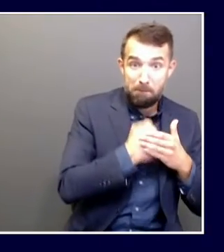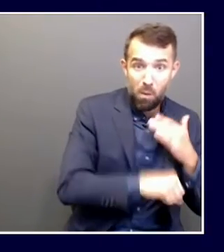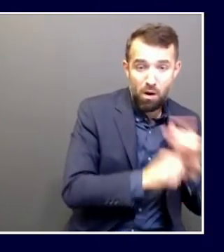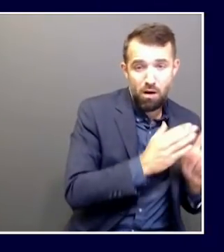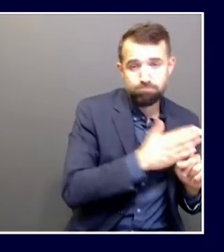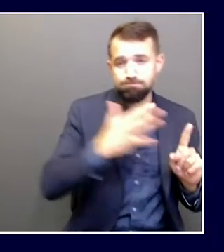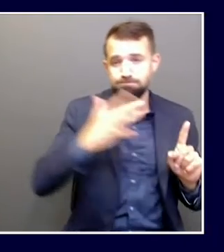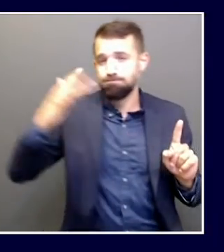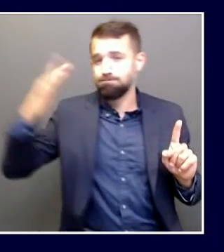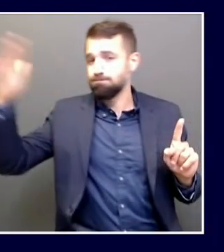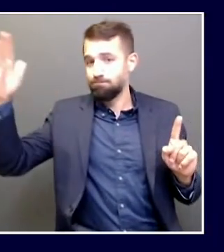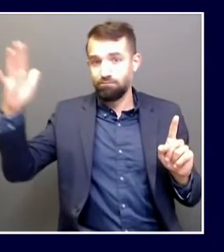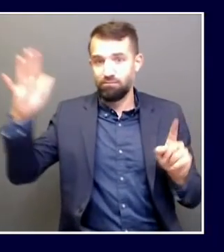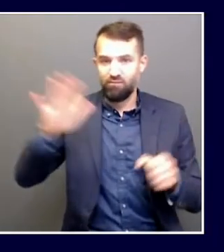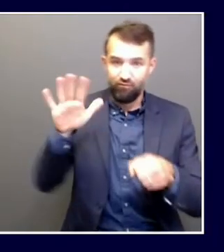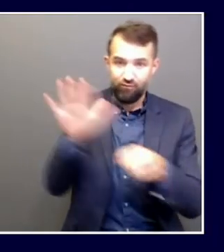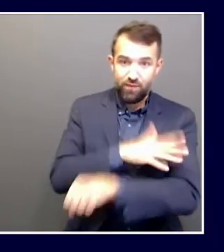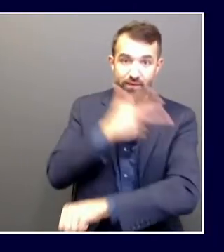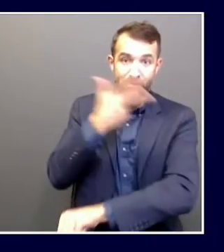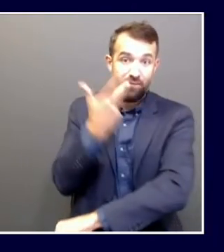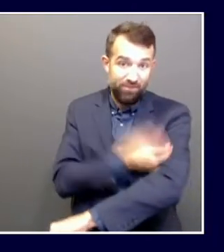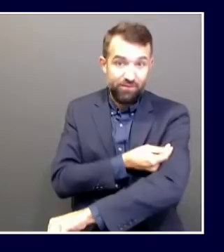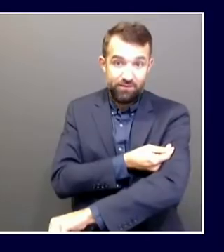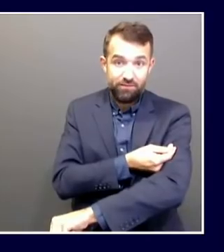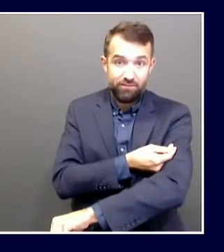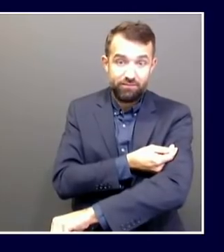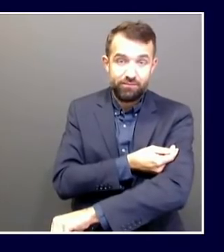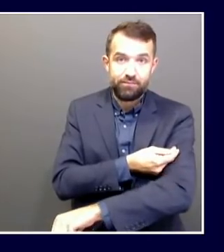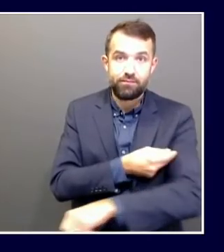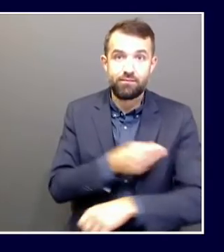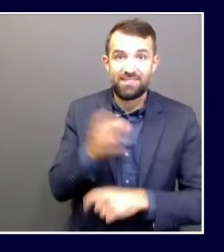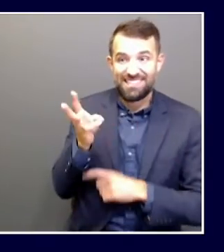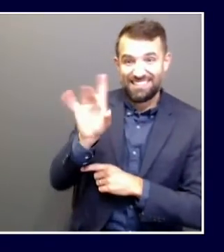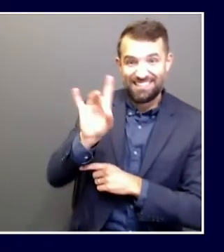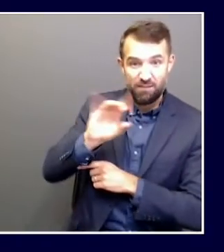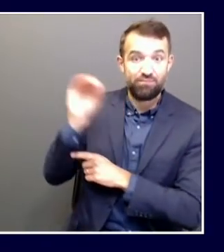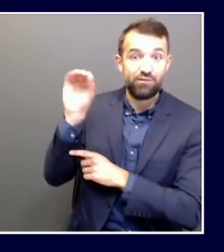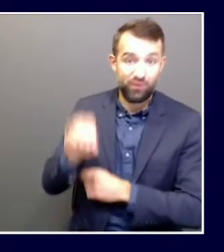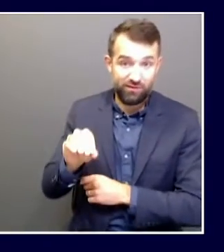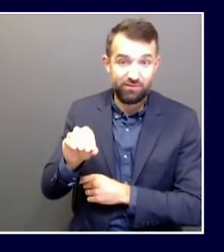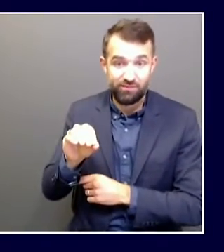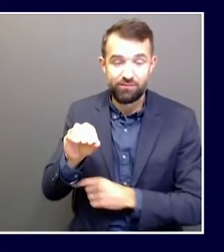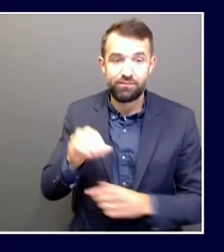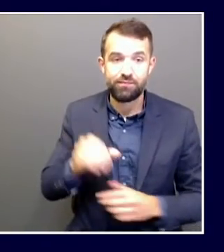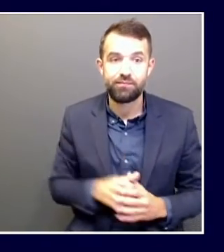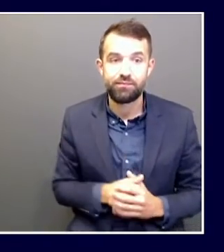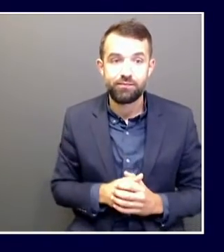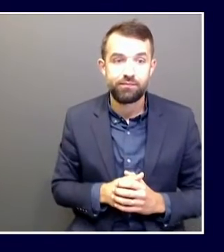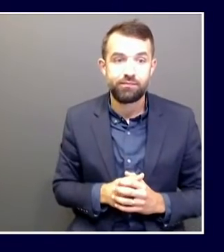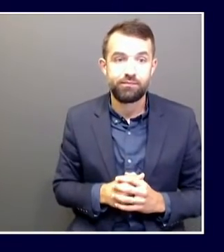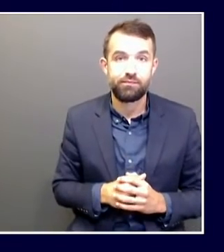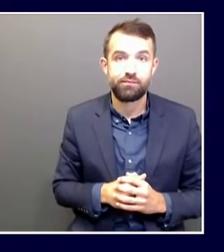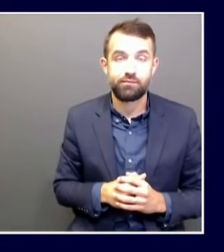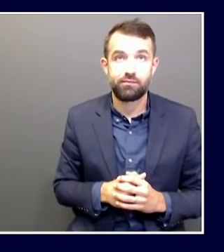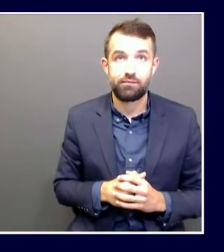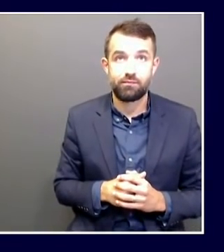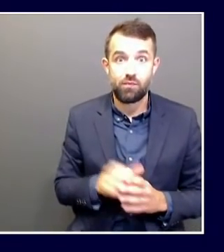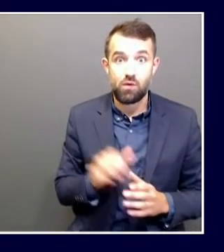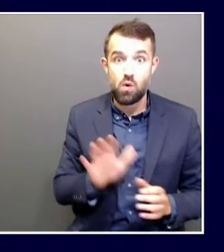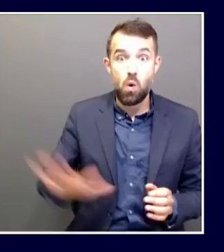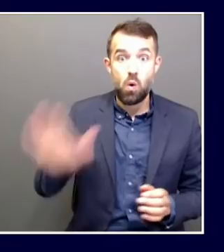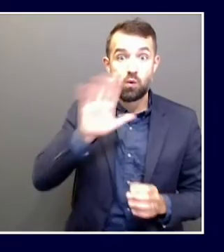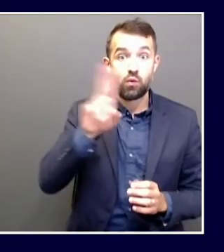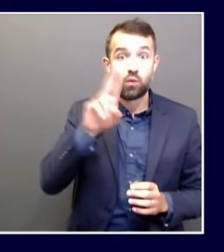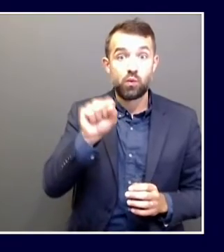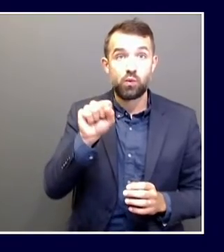68.4% of individuals 0 on upward. That's the third highest rate of any state in the United States.